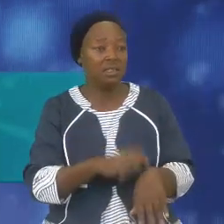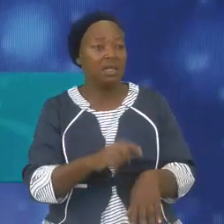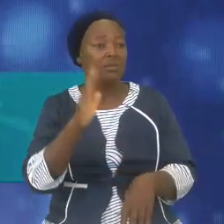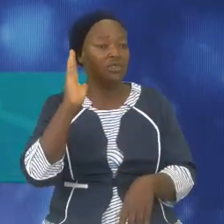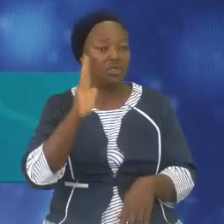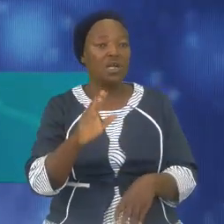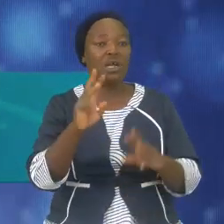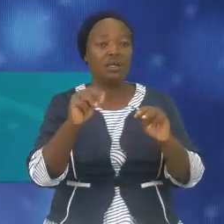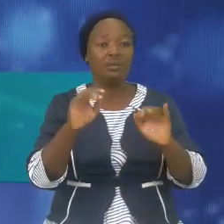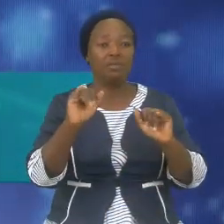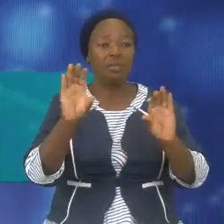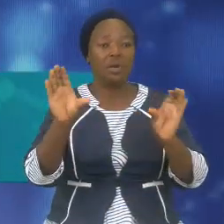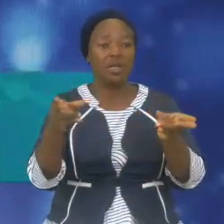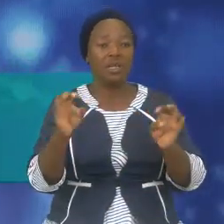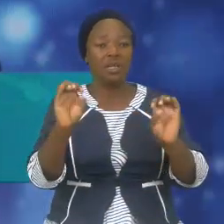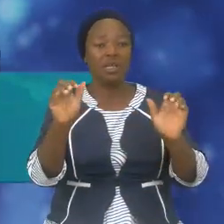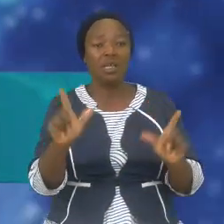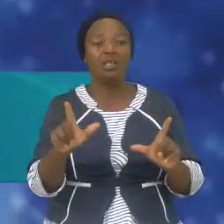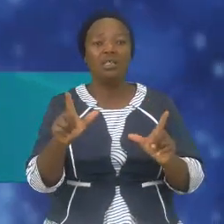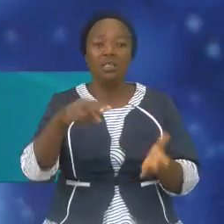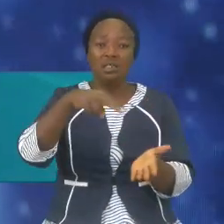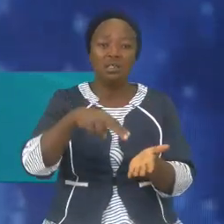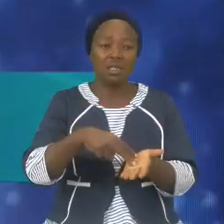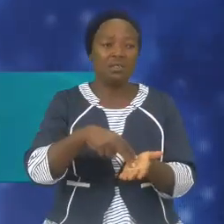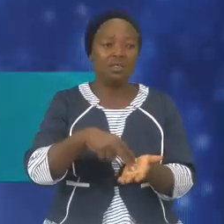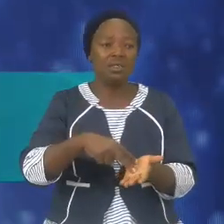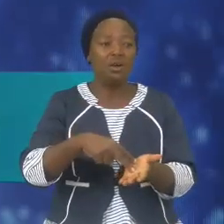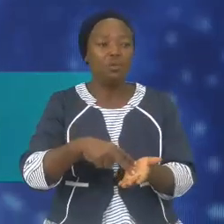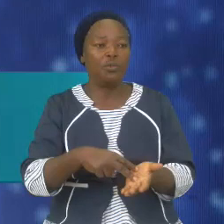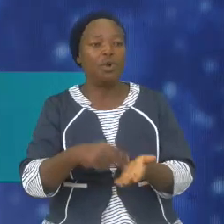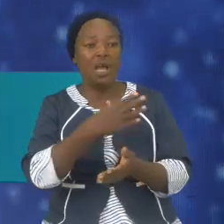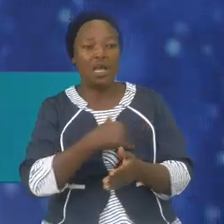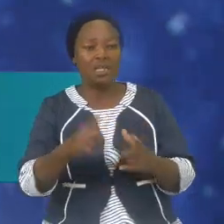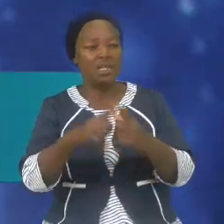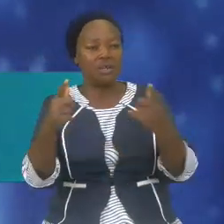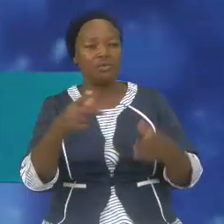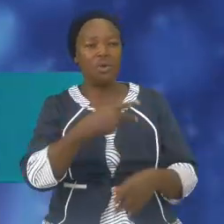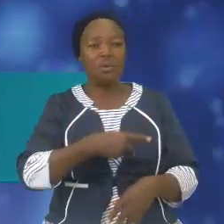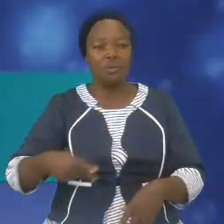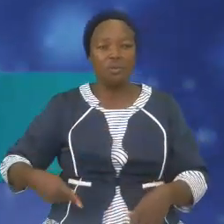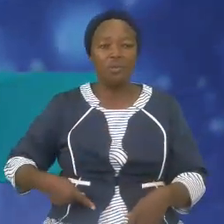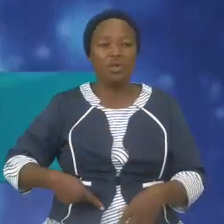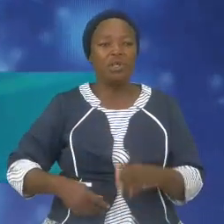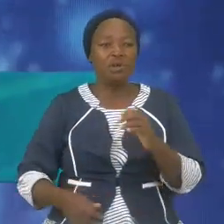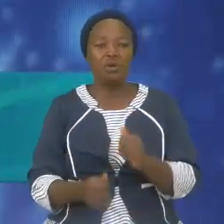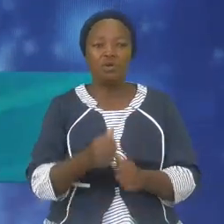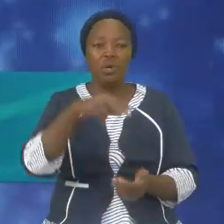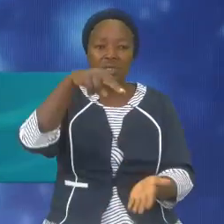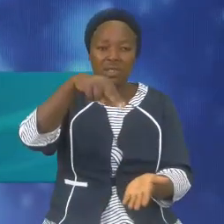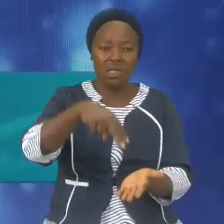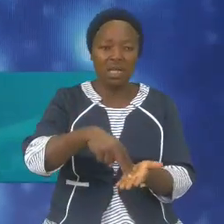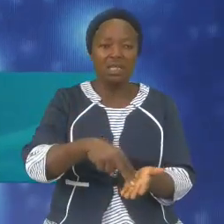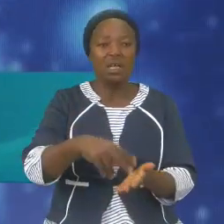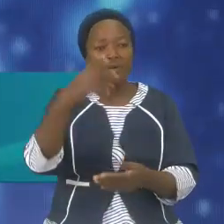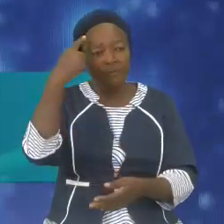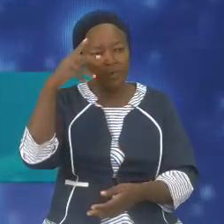Michael stand up, the great prince angel, which standeth for the